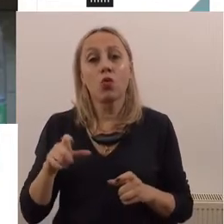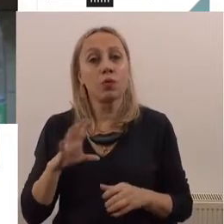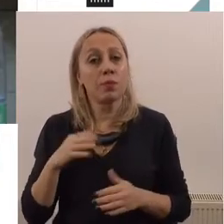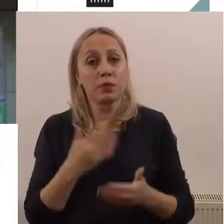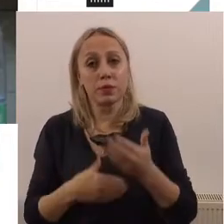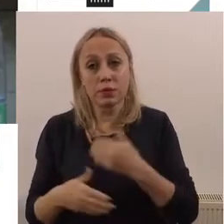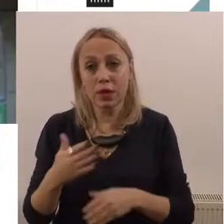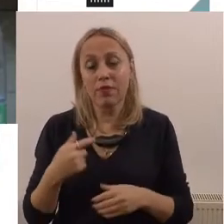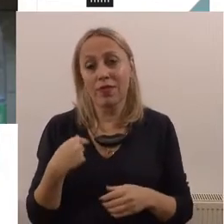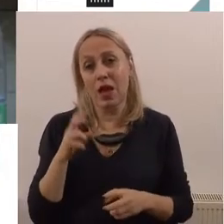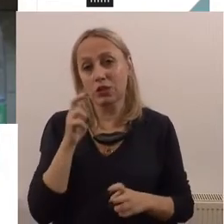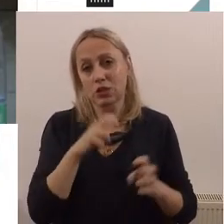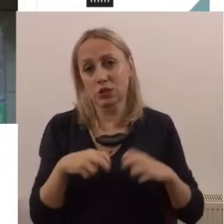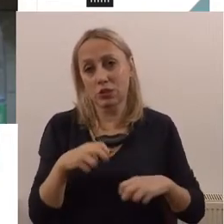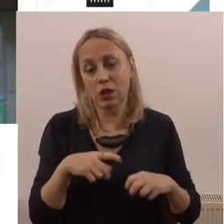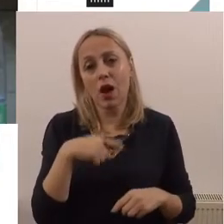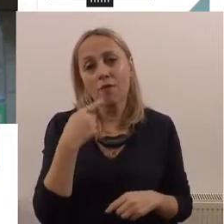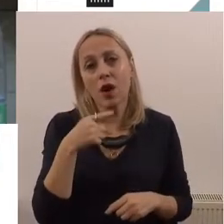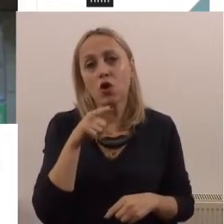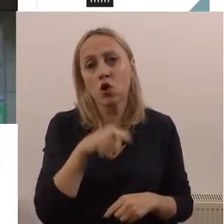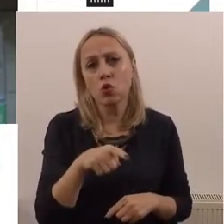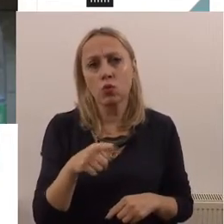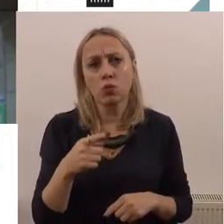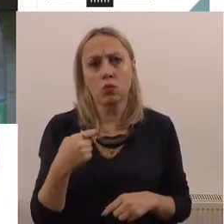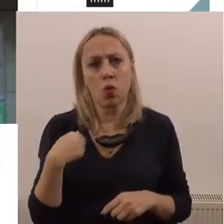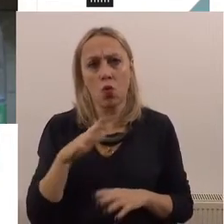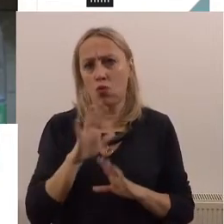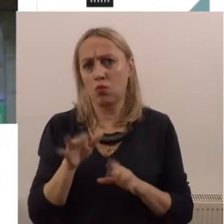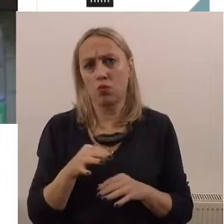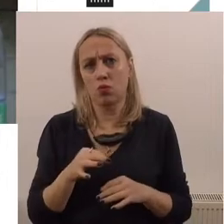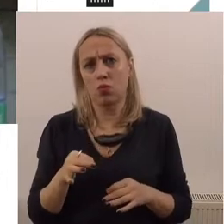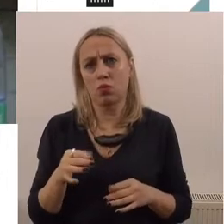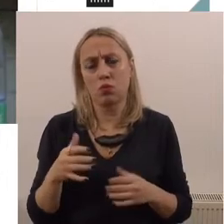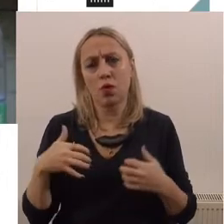But on average, such barriers do exist still, unfortunately.